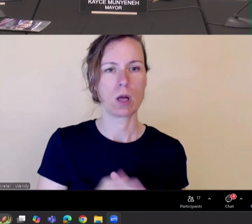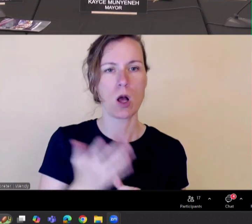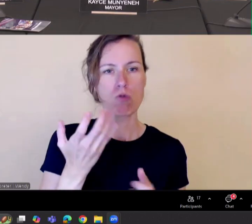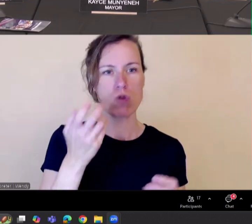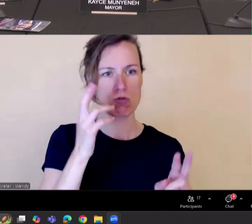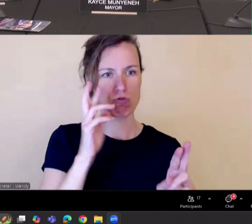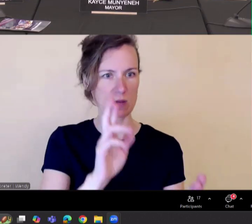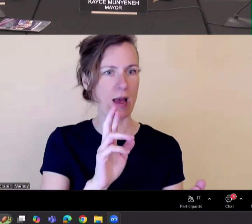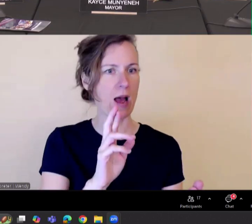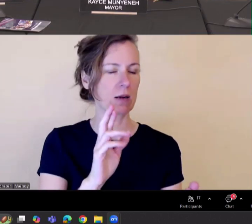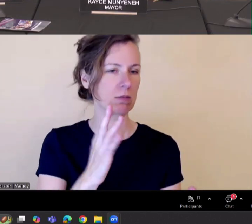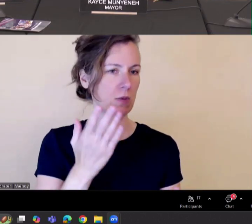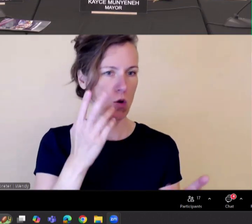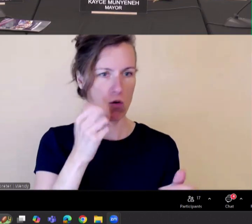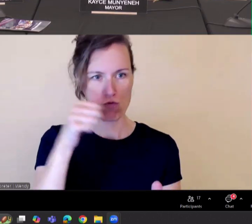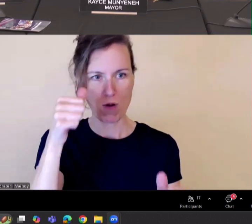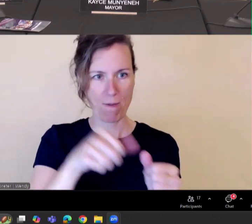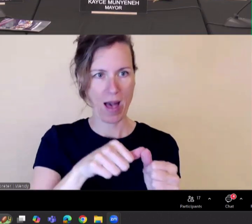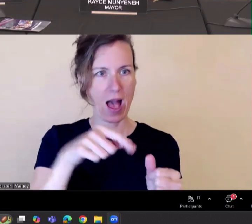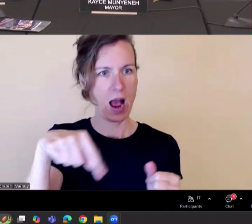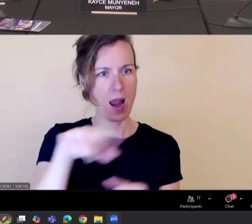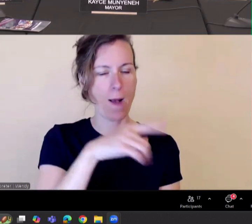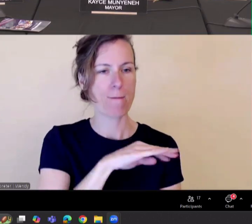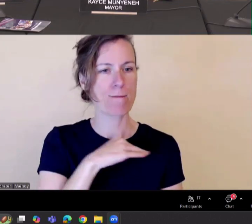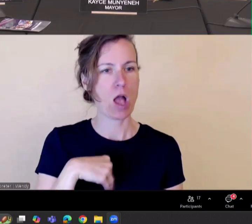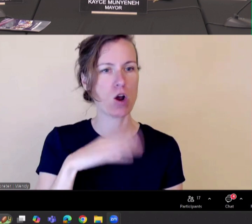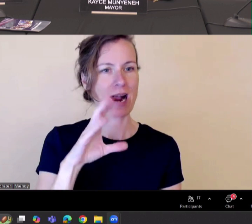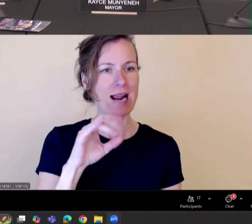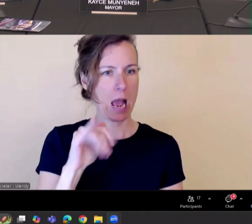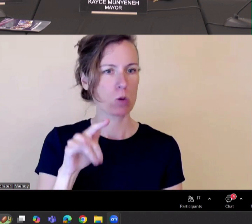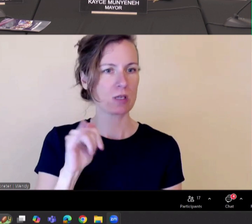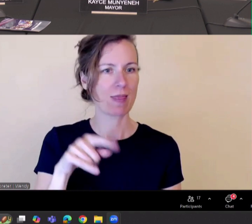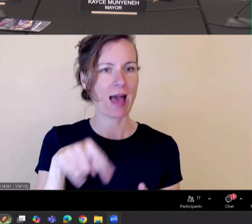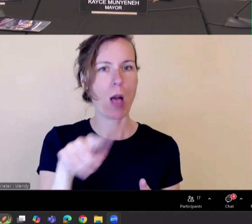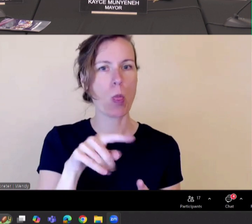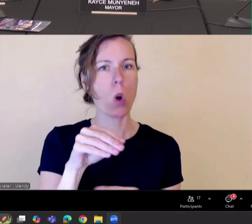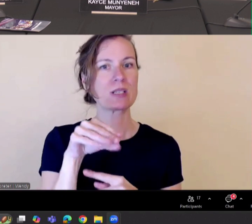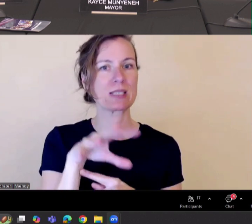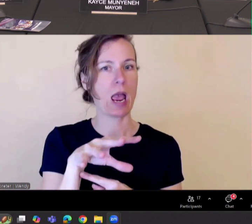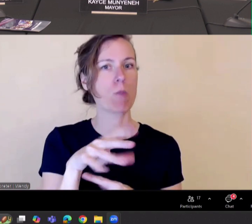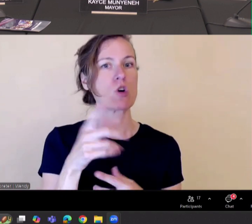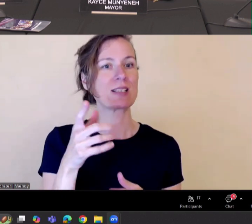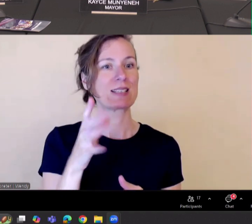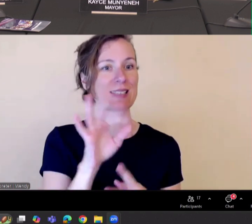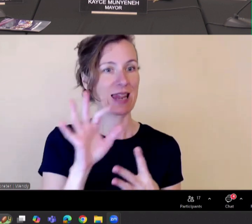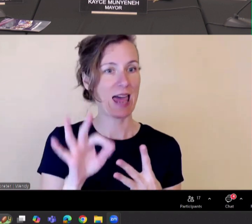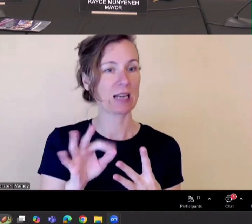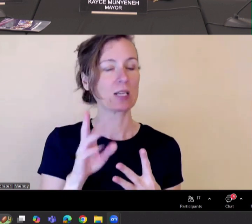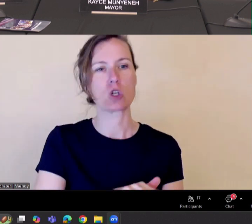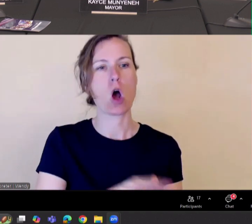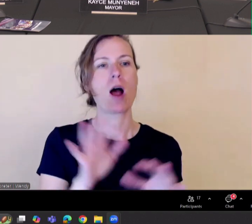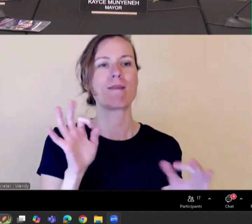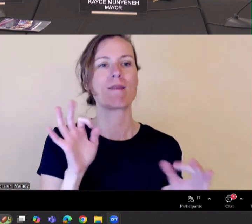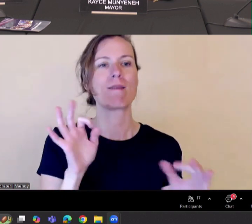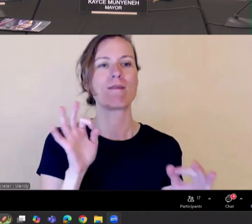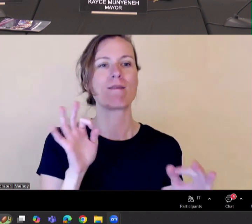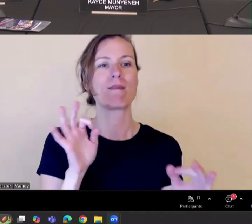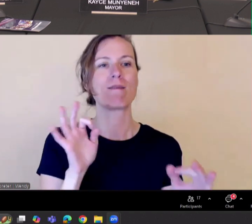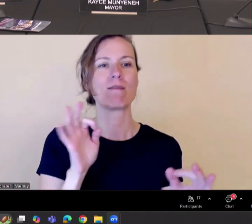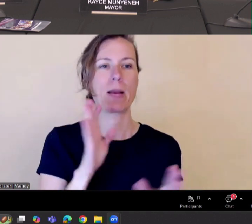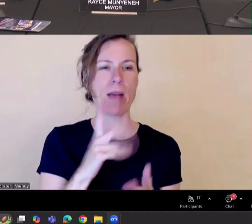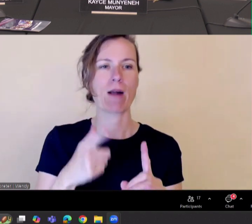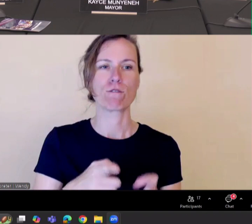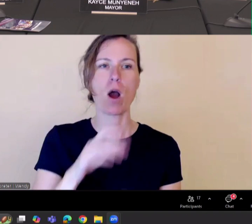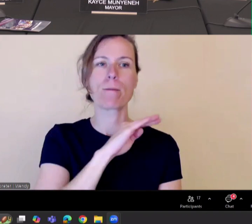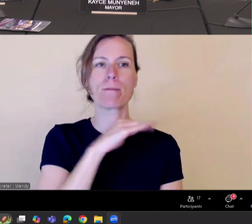and council that the camera locations that were selected were based upon the input from the mayor and council for those areas within the